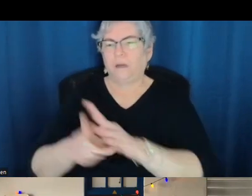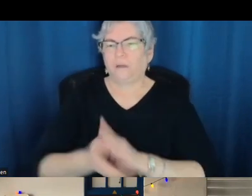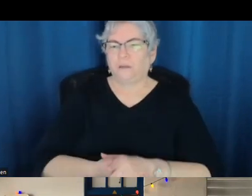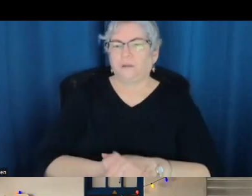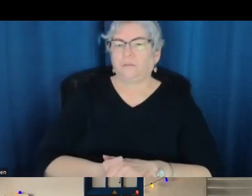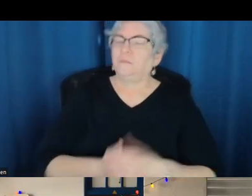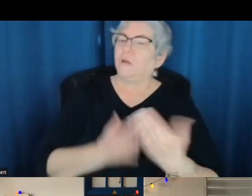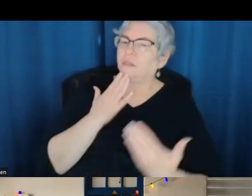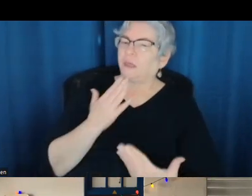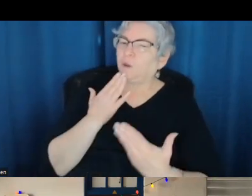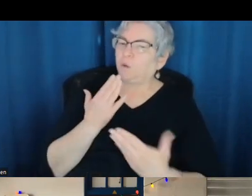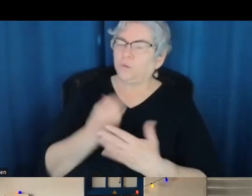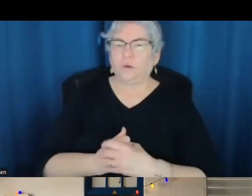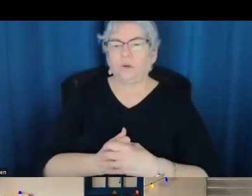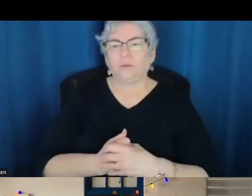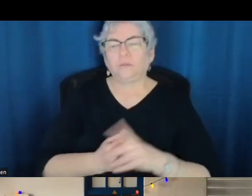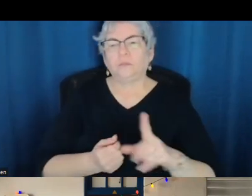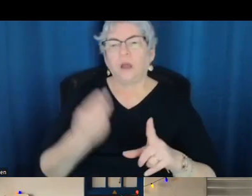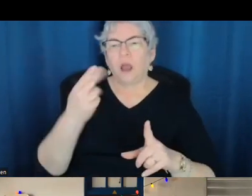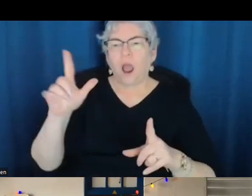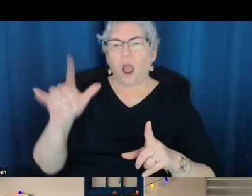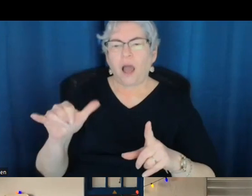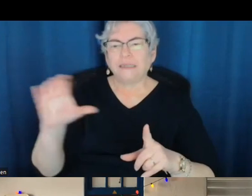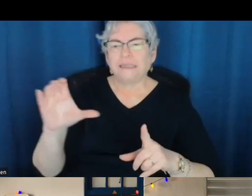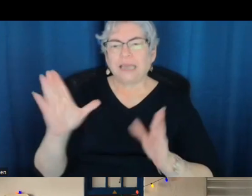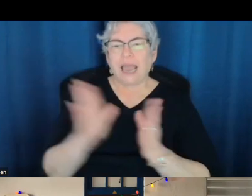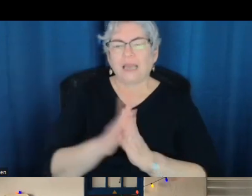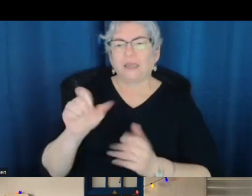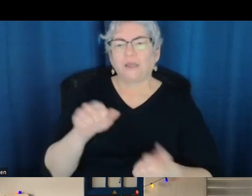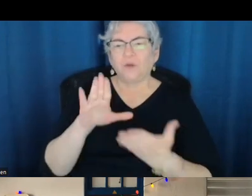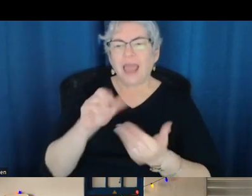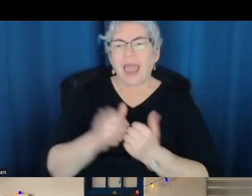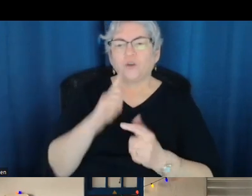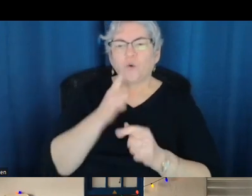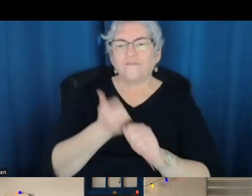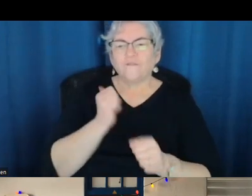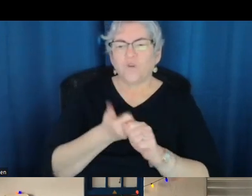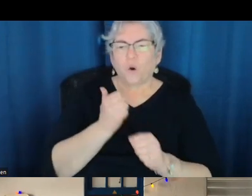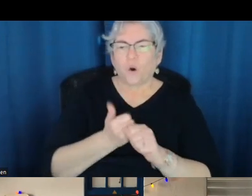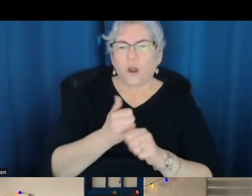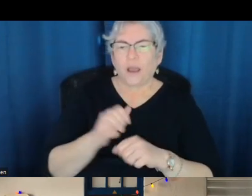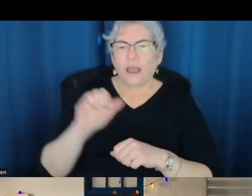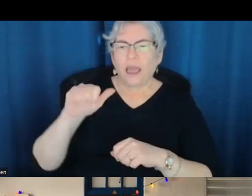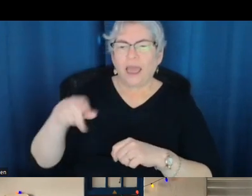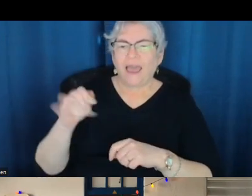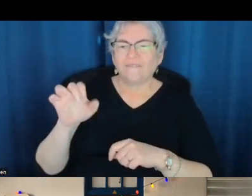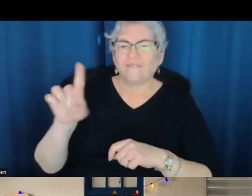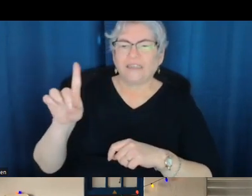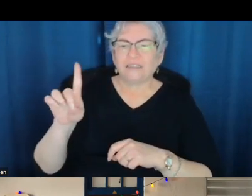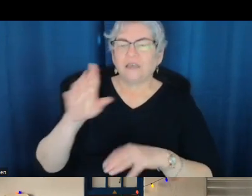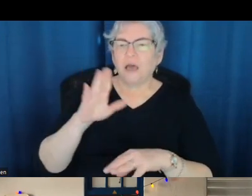Thank you. Holly C. asks if you could address how to avoid aphids, especially on milkweed.